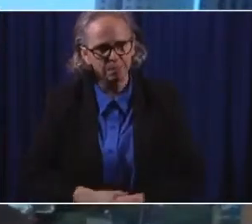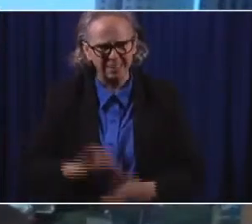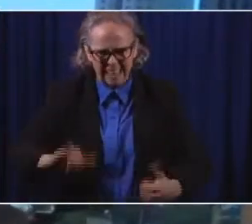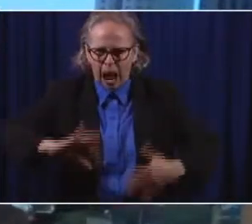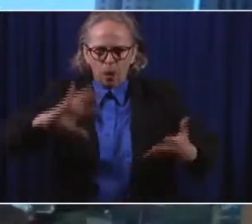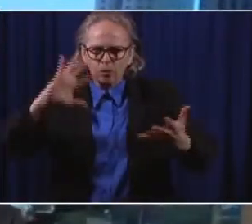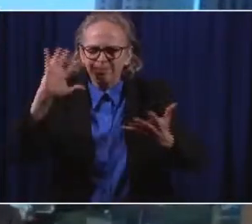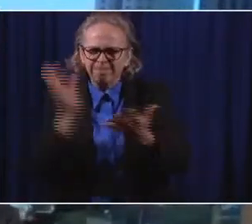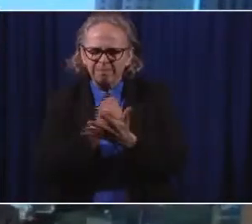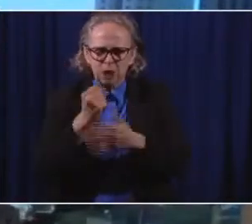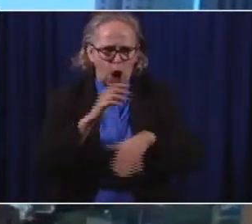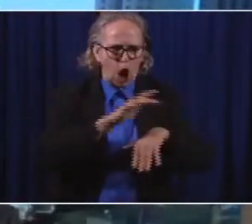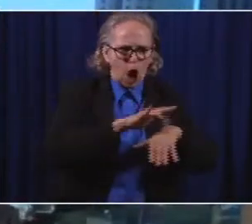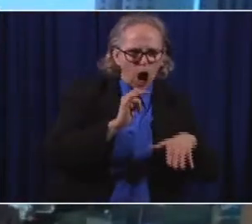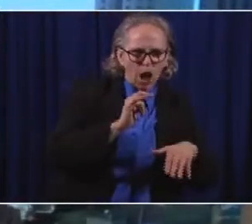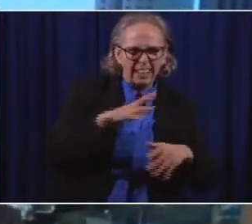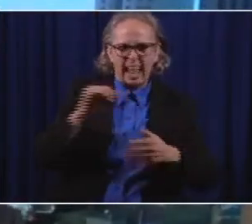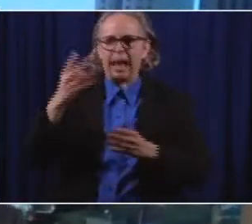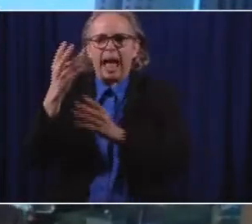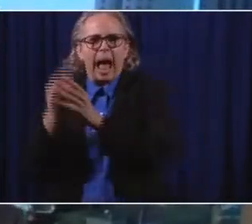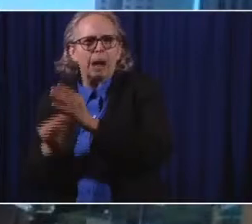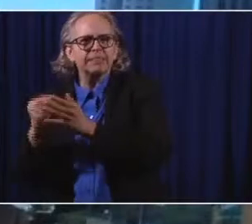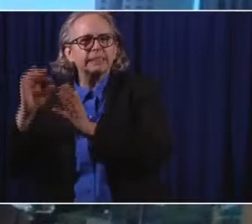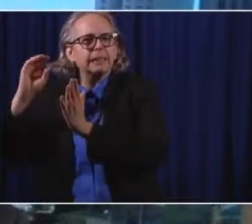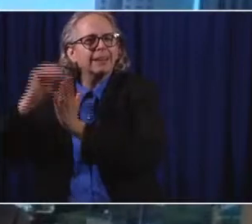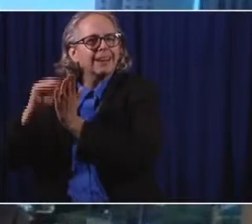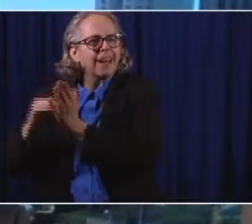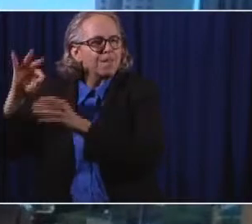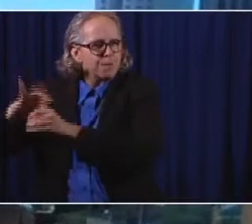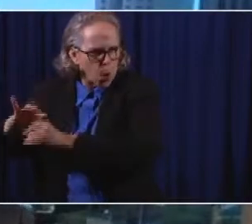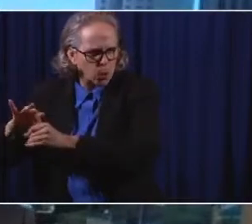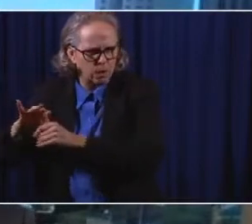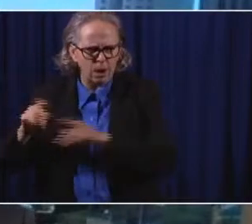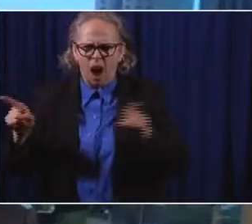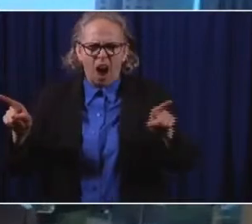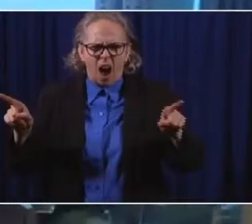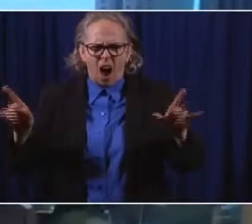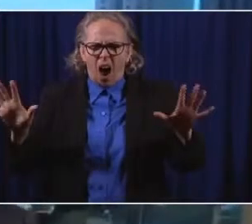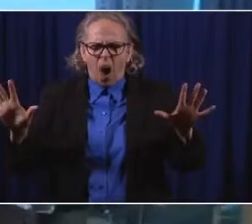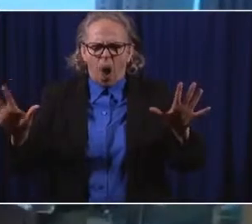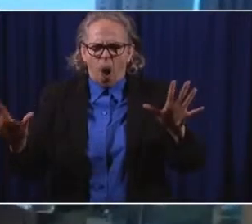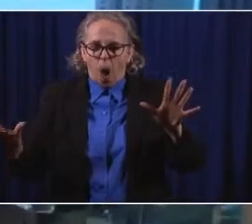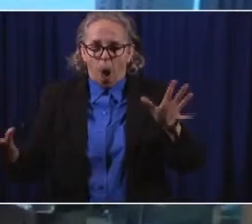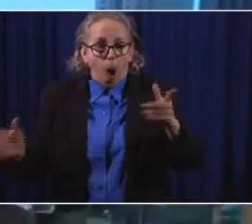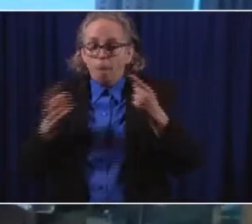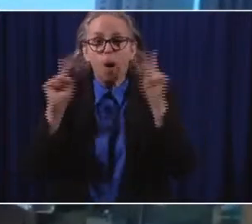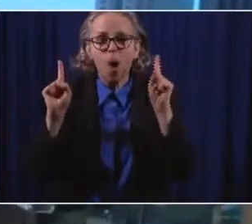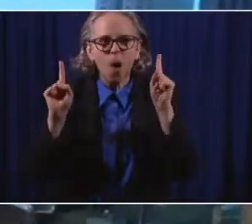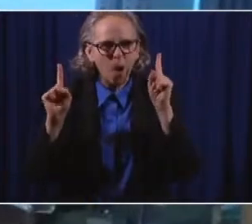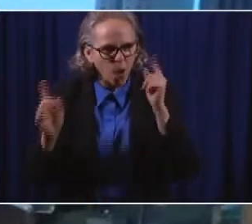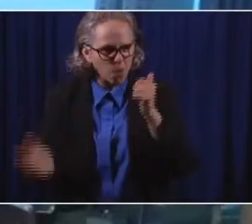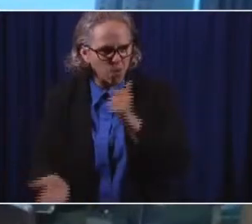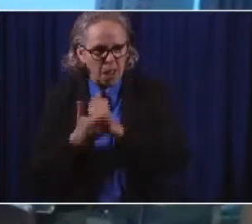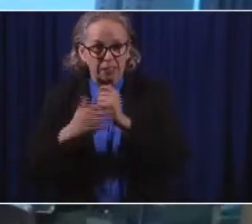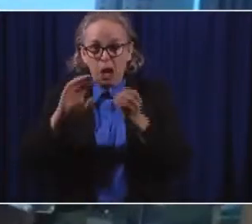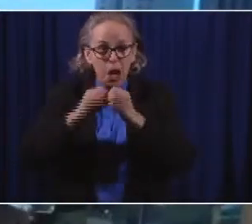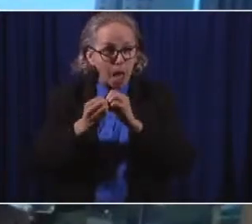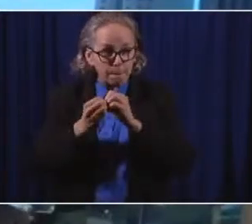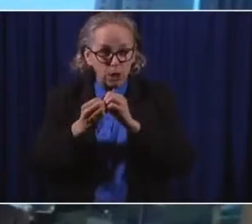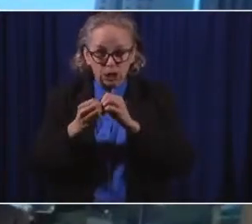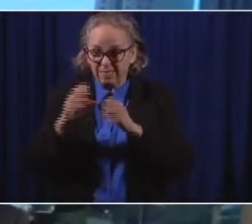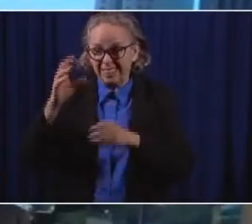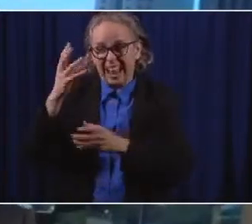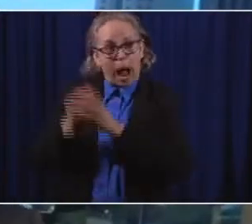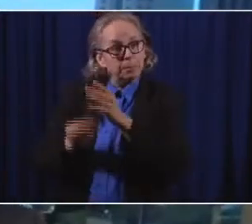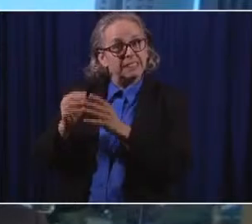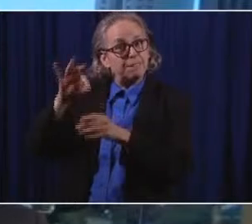And I'll tell you, that has been a humongous success. We have seen a doubling in the number of absentee ballots that we've seen in past years, and